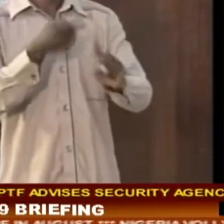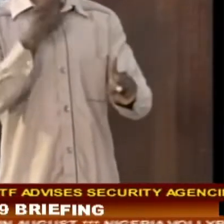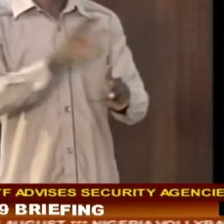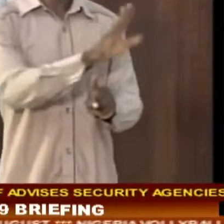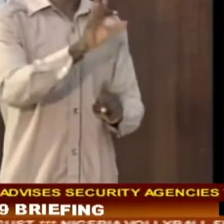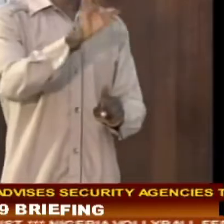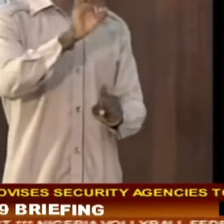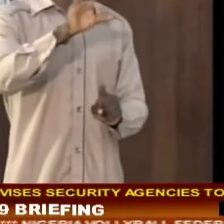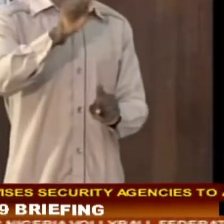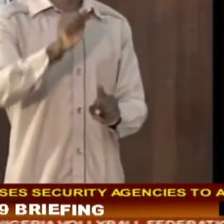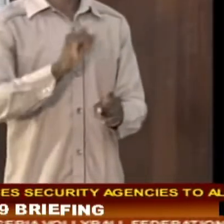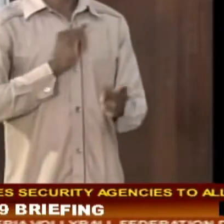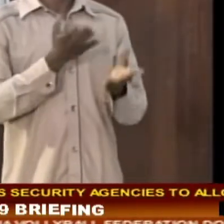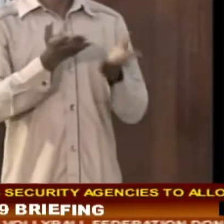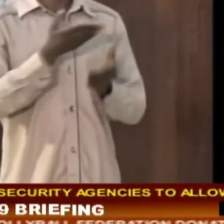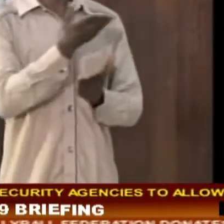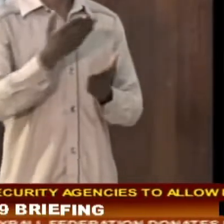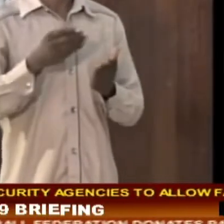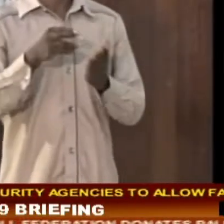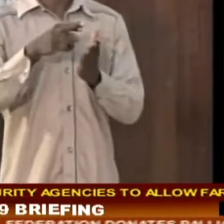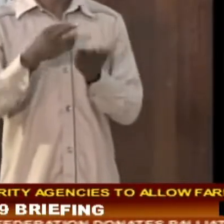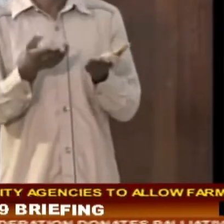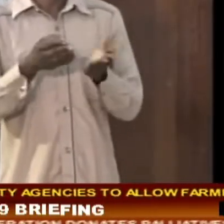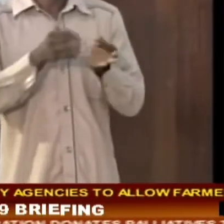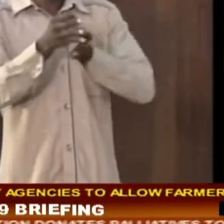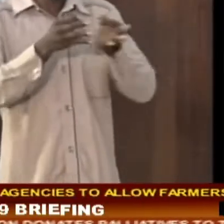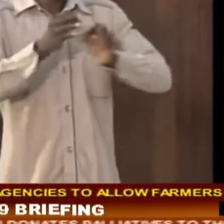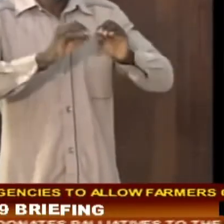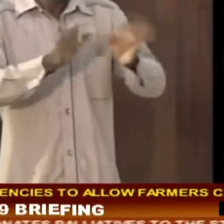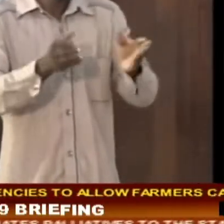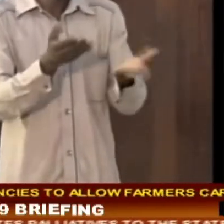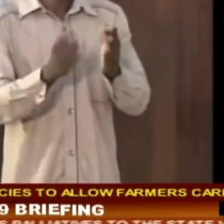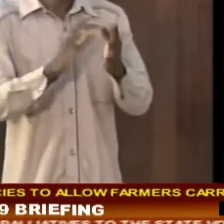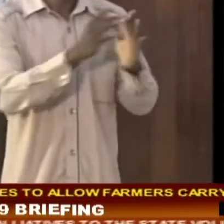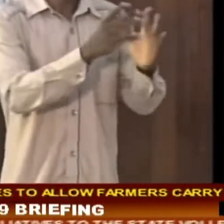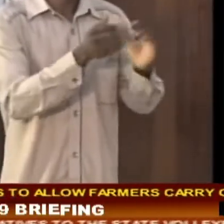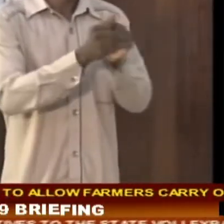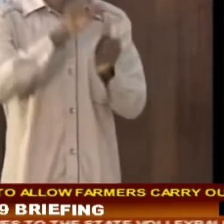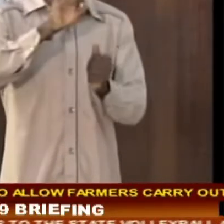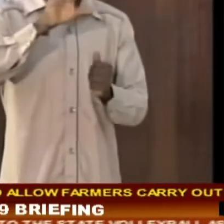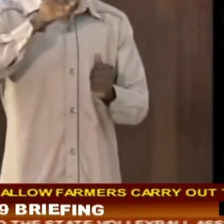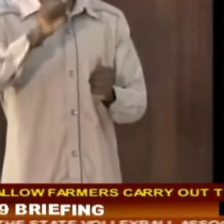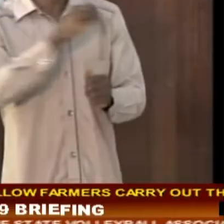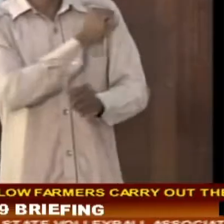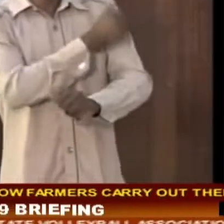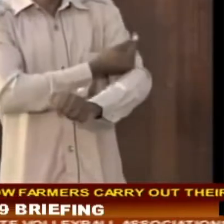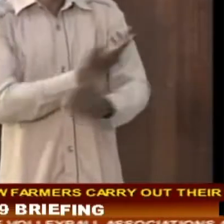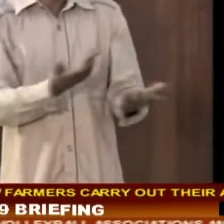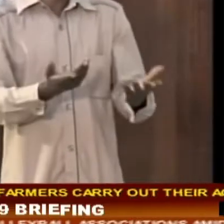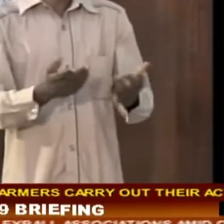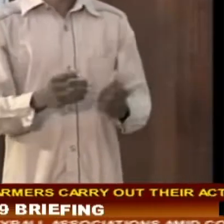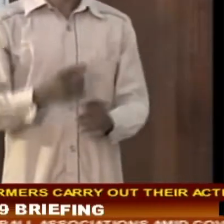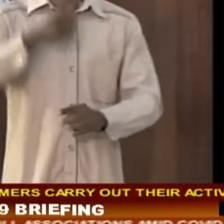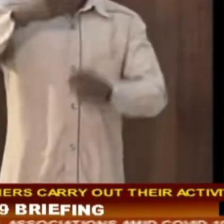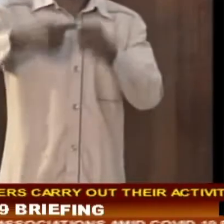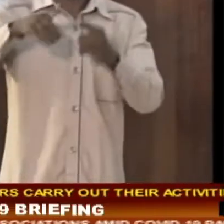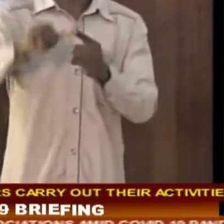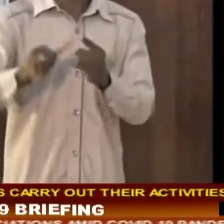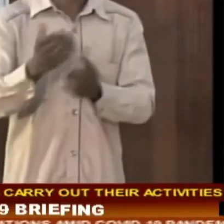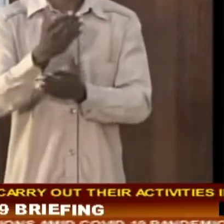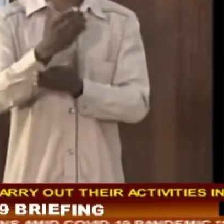fct I want you to please help us in the way perhaps meet with the fct authority on this matter then finally somebody